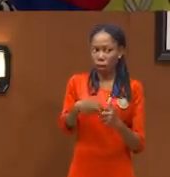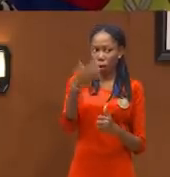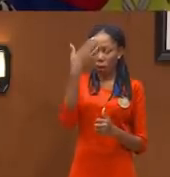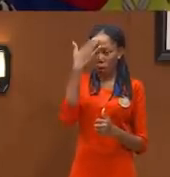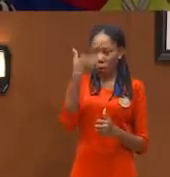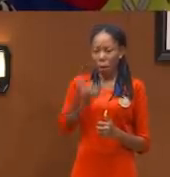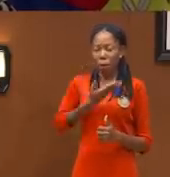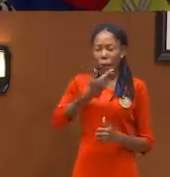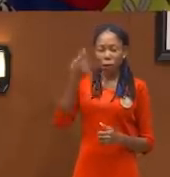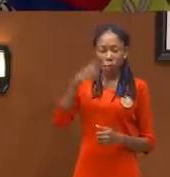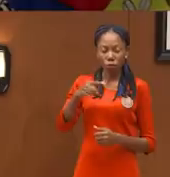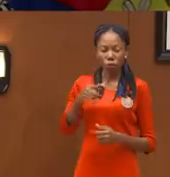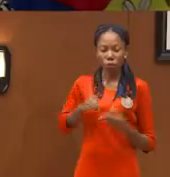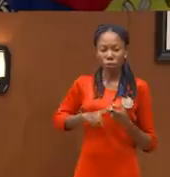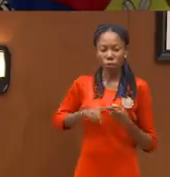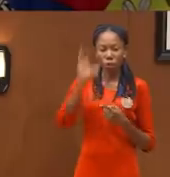tracing him right now